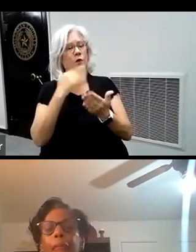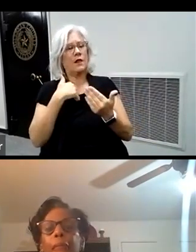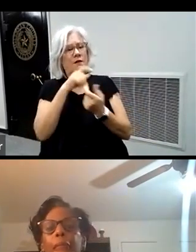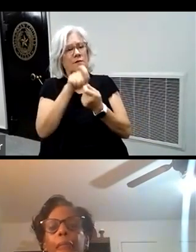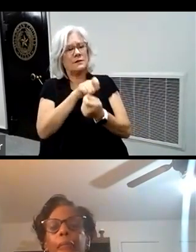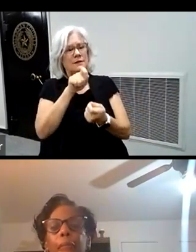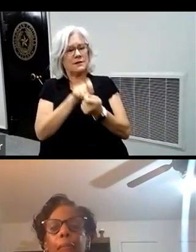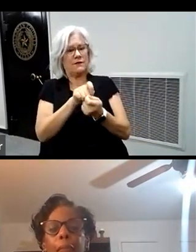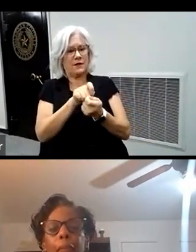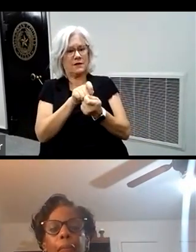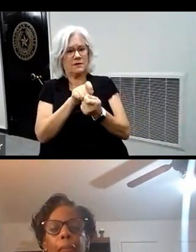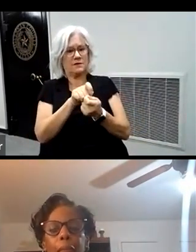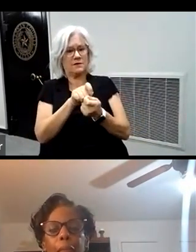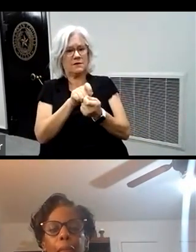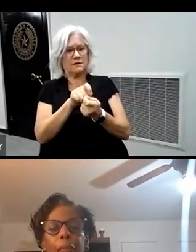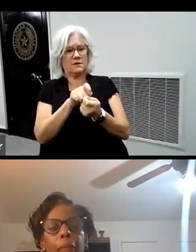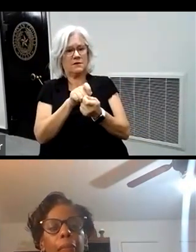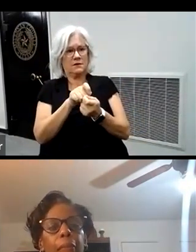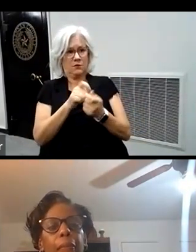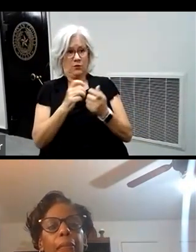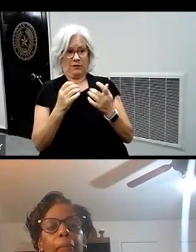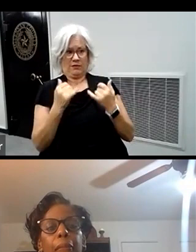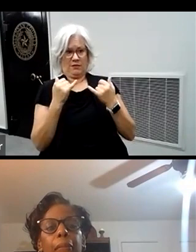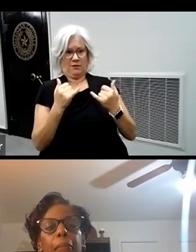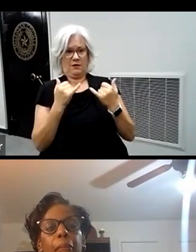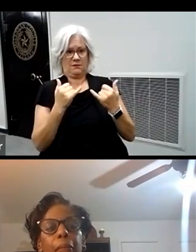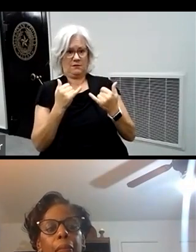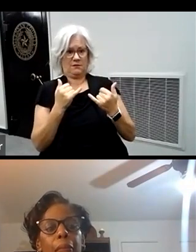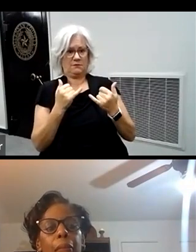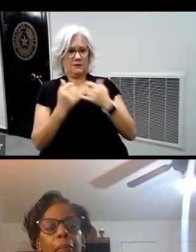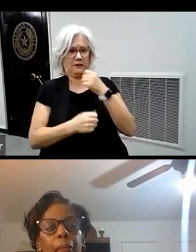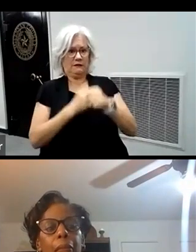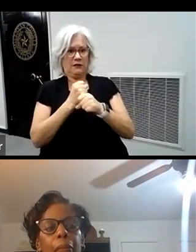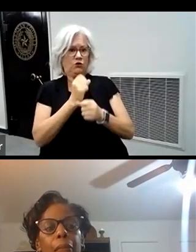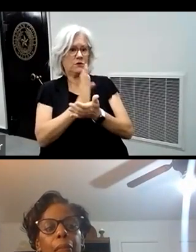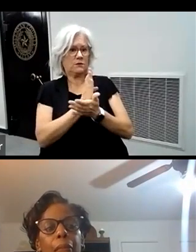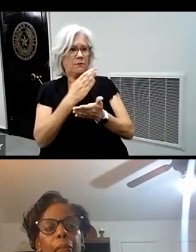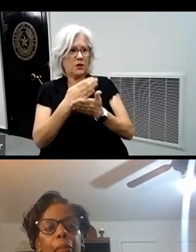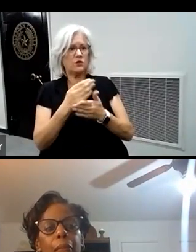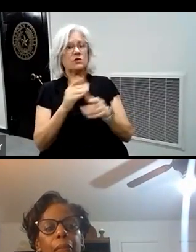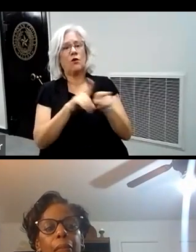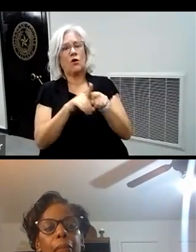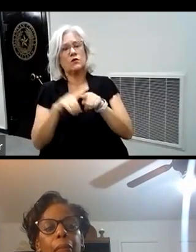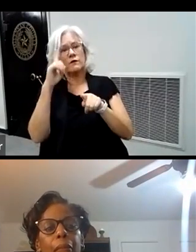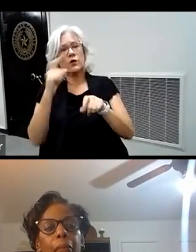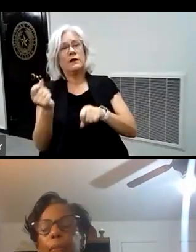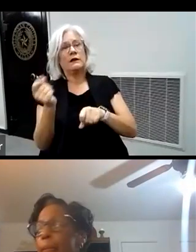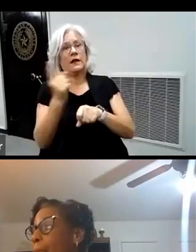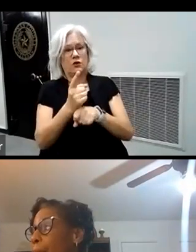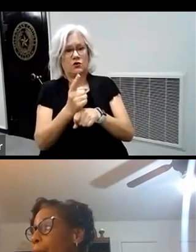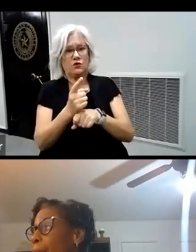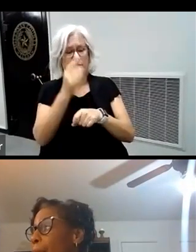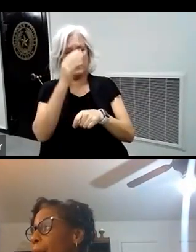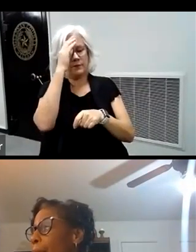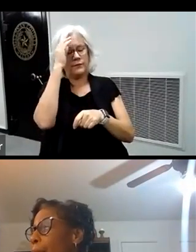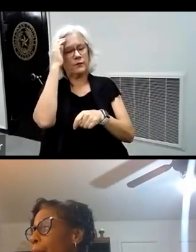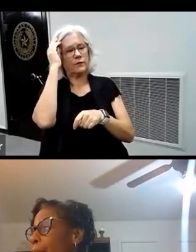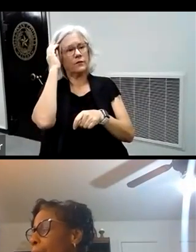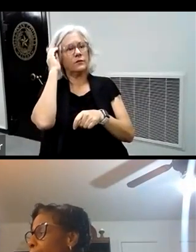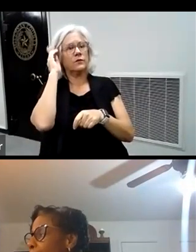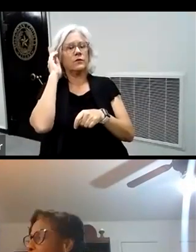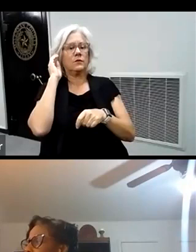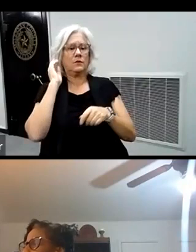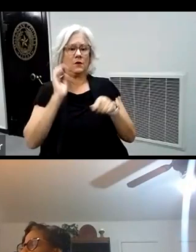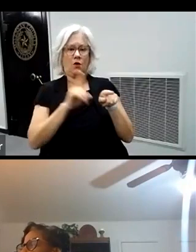information on, where we stand in the current year so that we'll know where we're moving towards for the next year. We'll also, I think